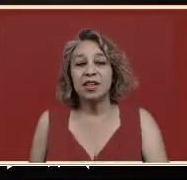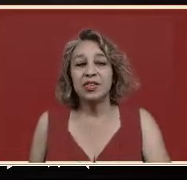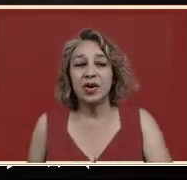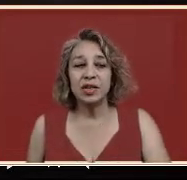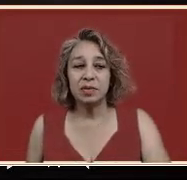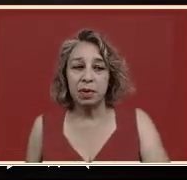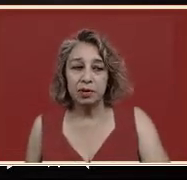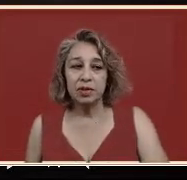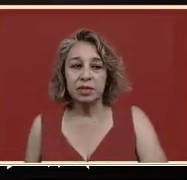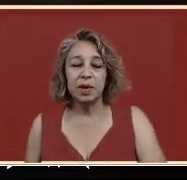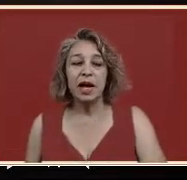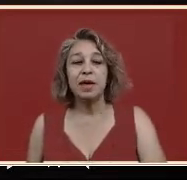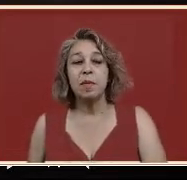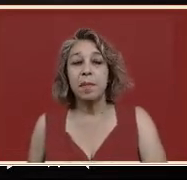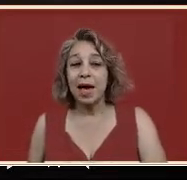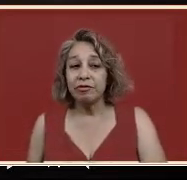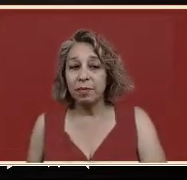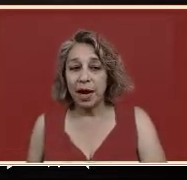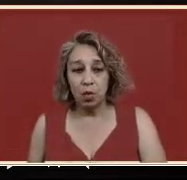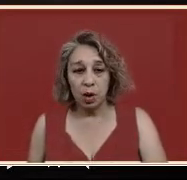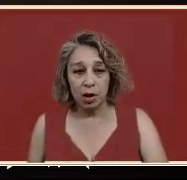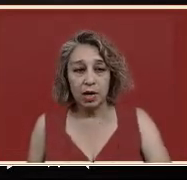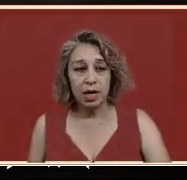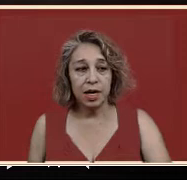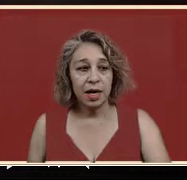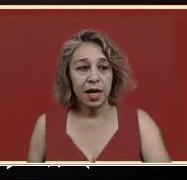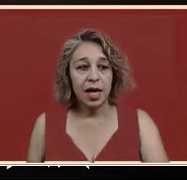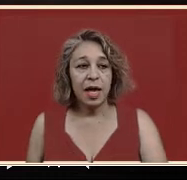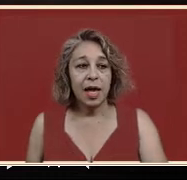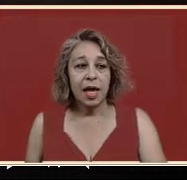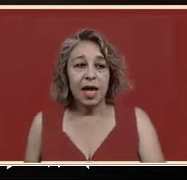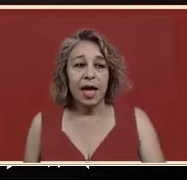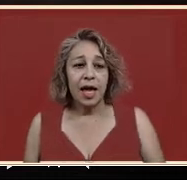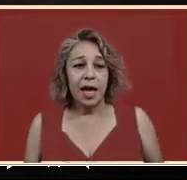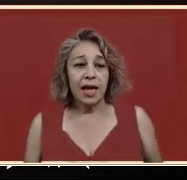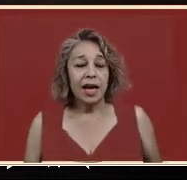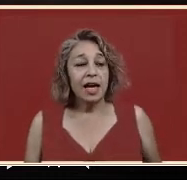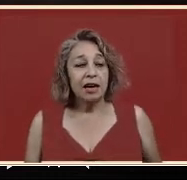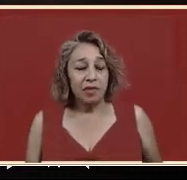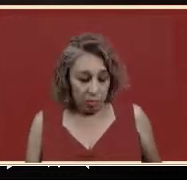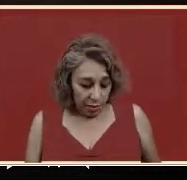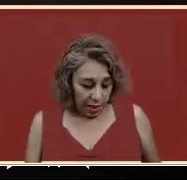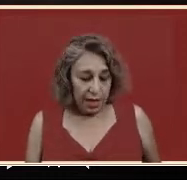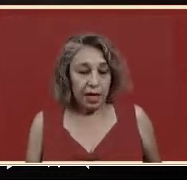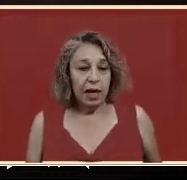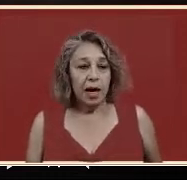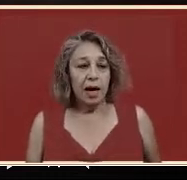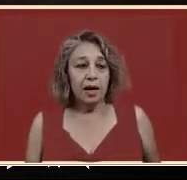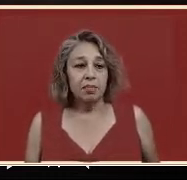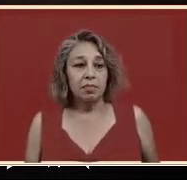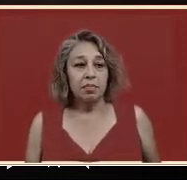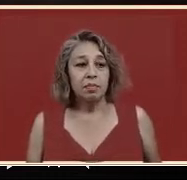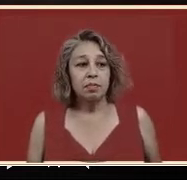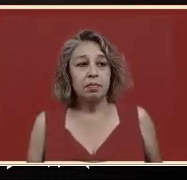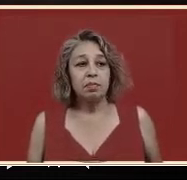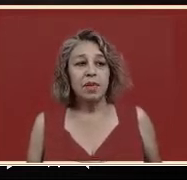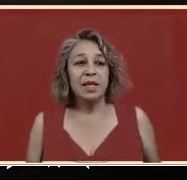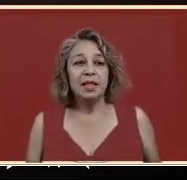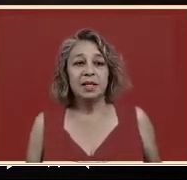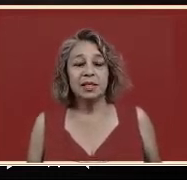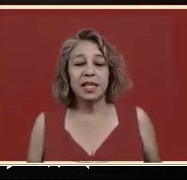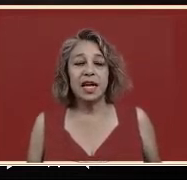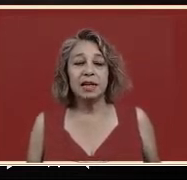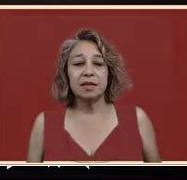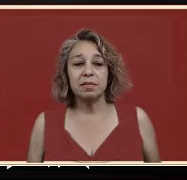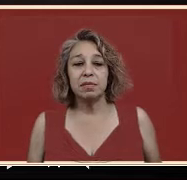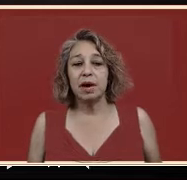NOT trying to boast but I am a man of my word and I have already made